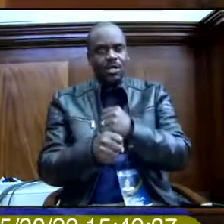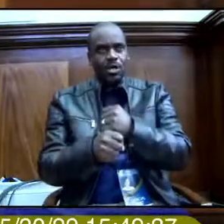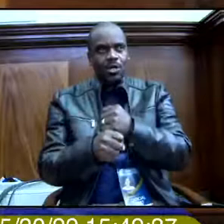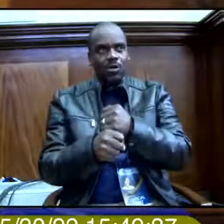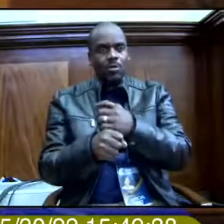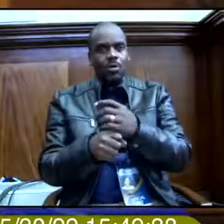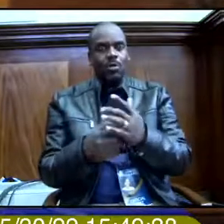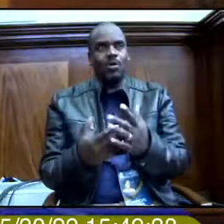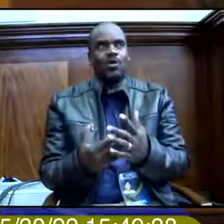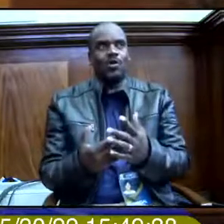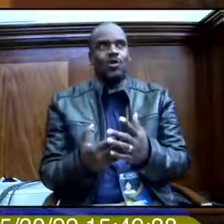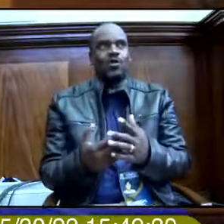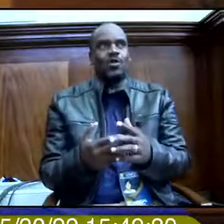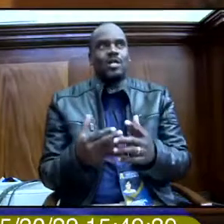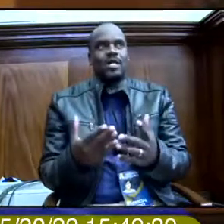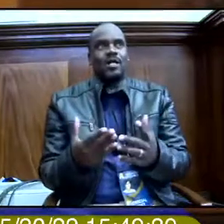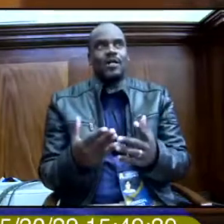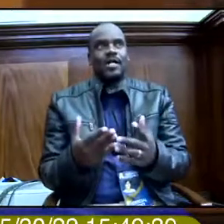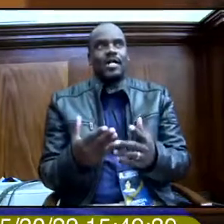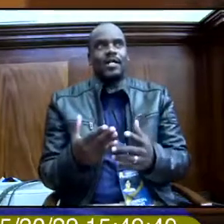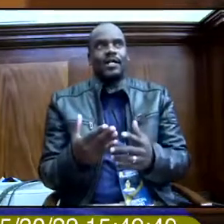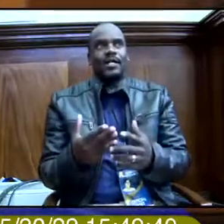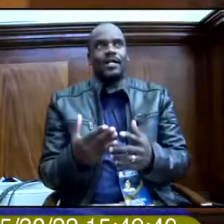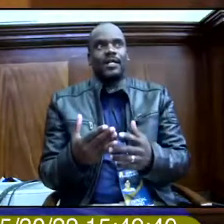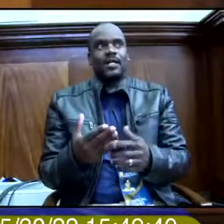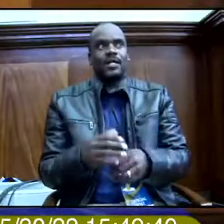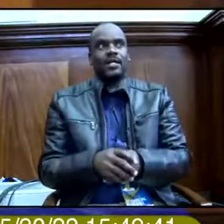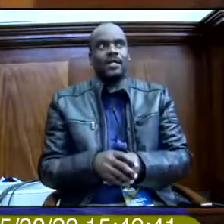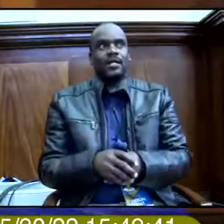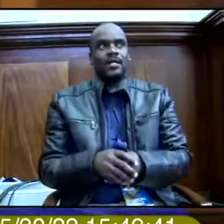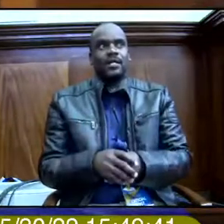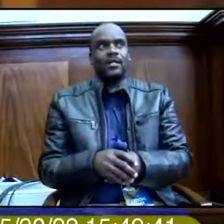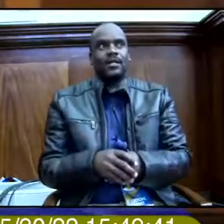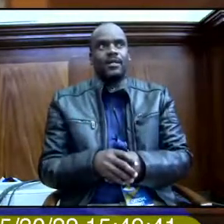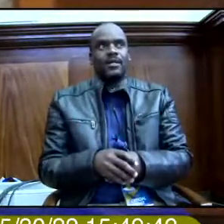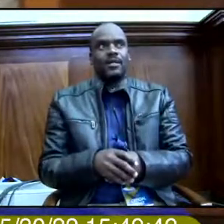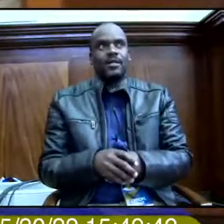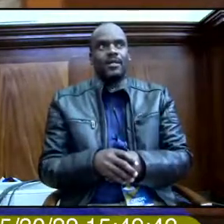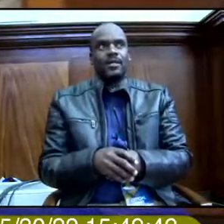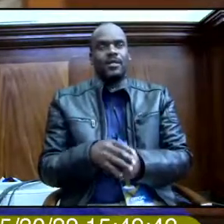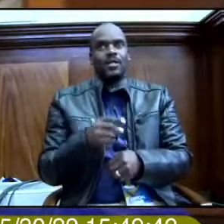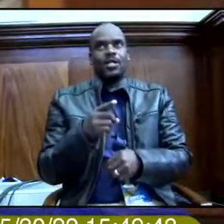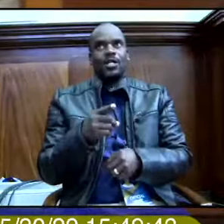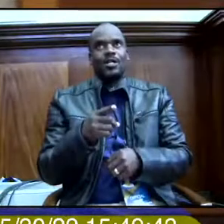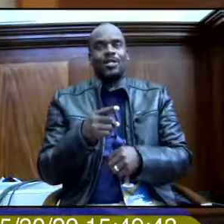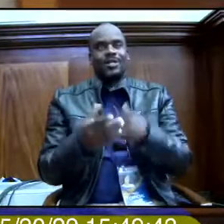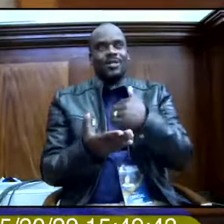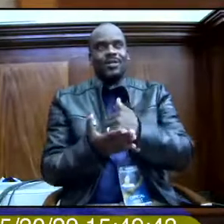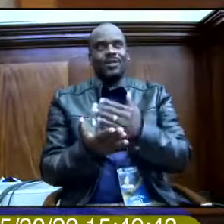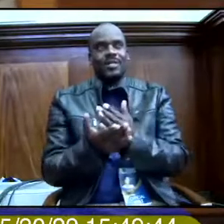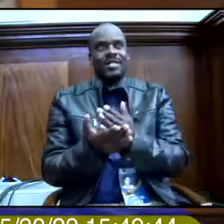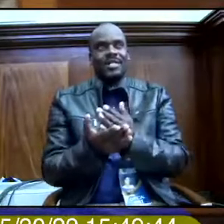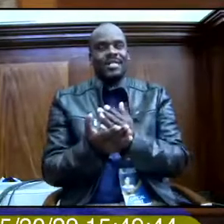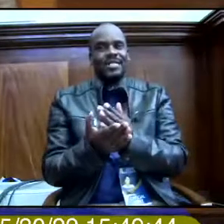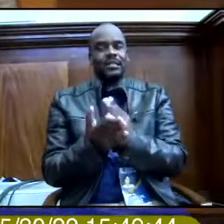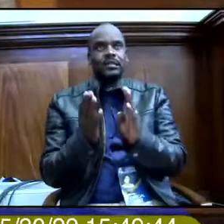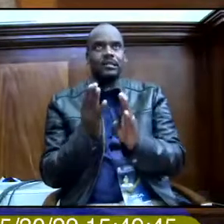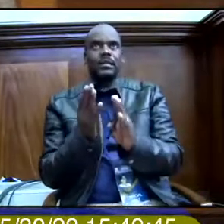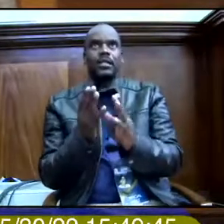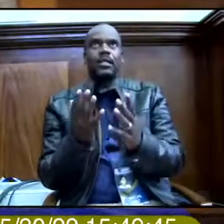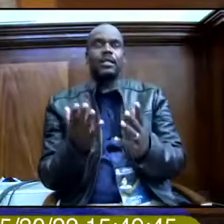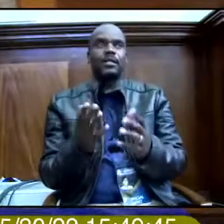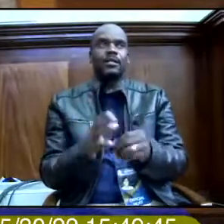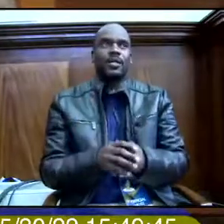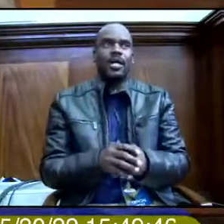one of the contributing factors is illicit economy the goods traded illicitly are wide range and